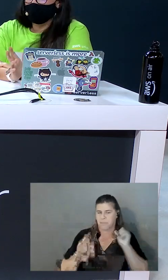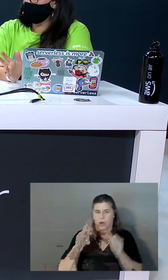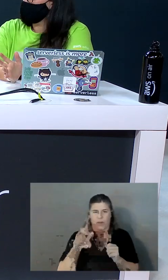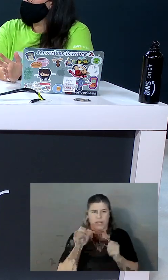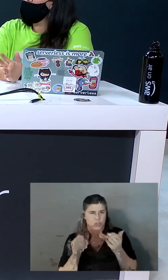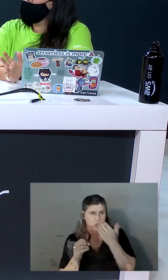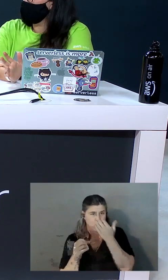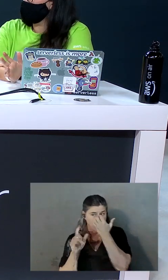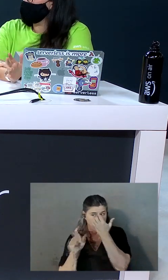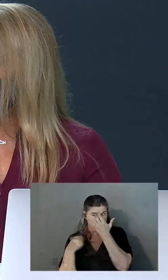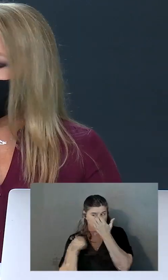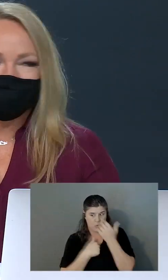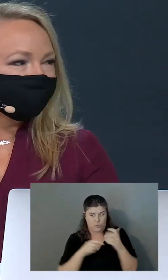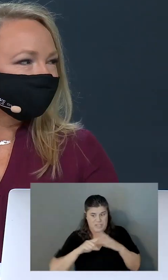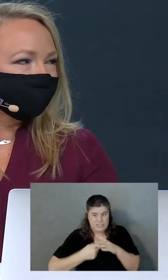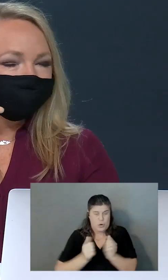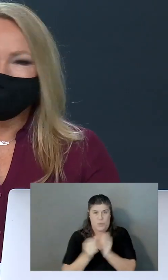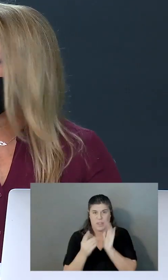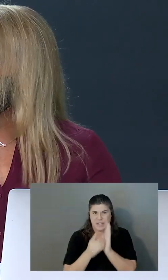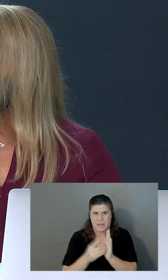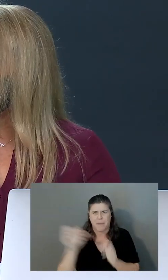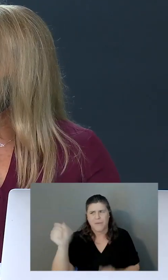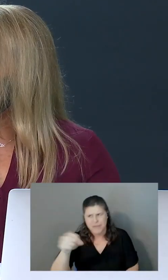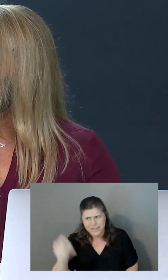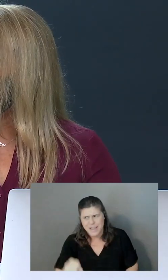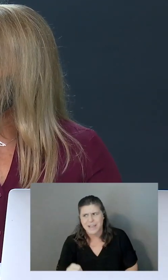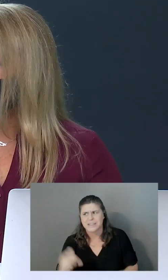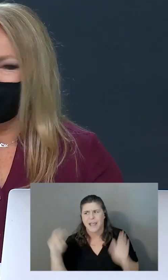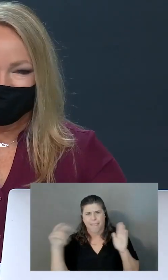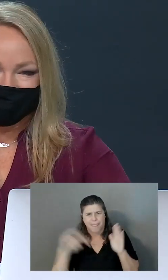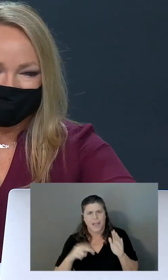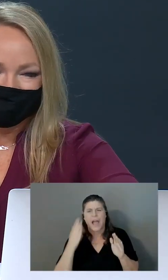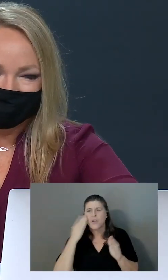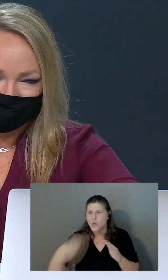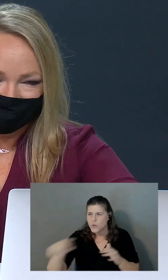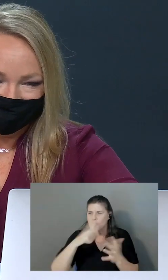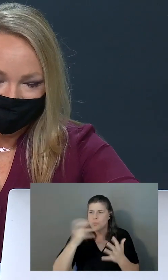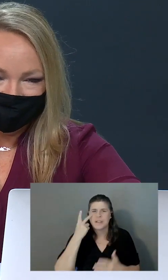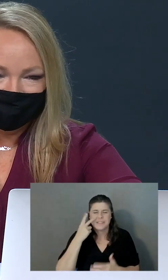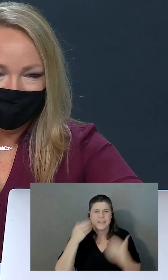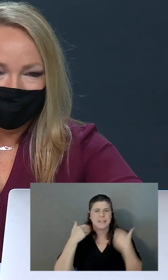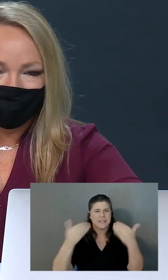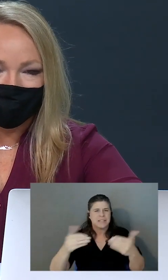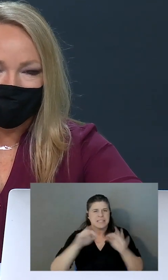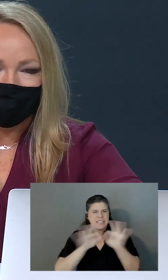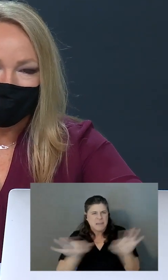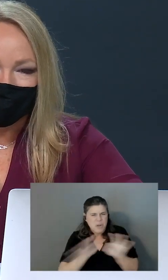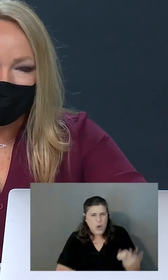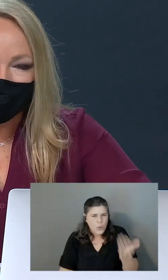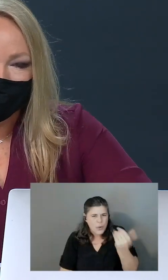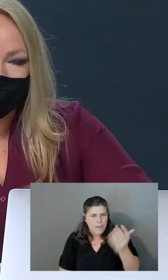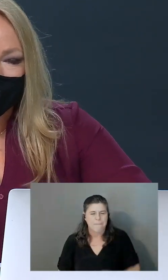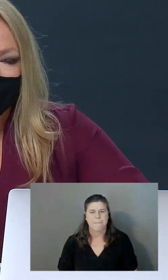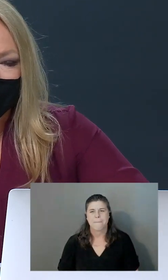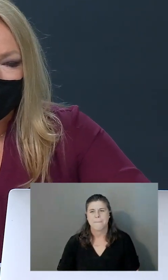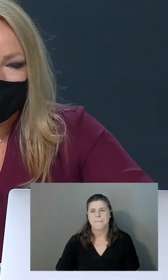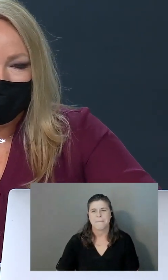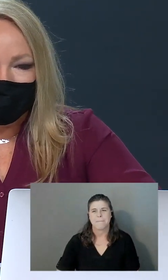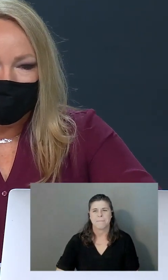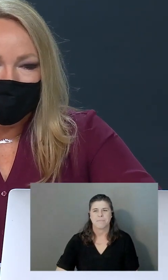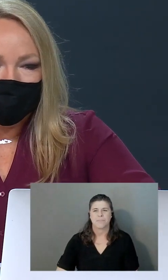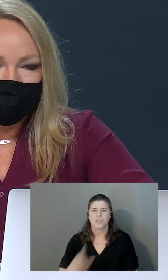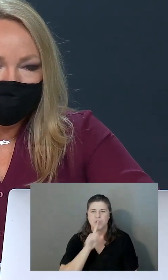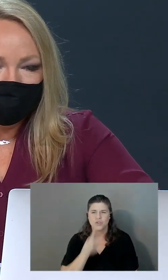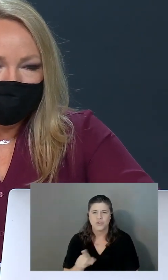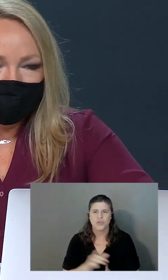jump into a demo and take look at cold? I know you all want to see cold, so let's see some cold. Sure. All right. So we'll start with